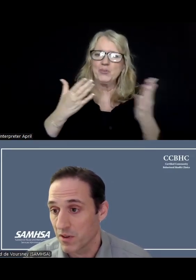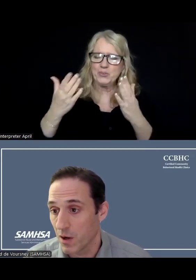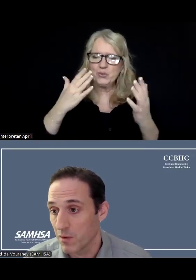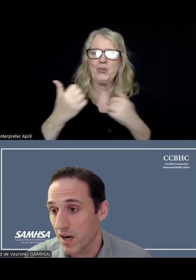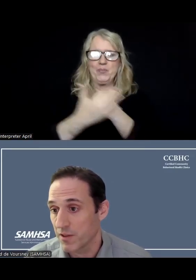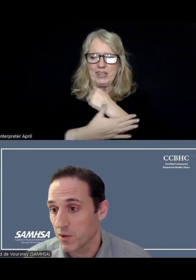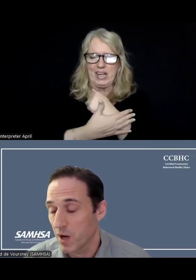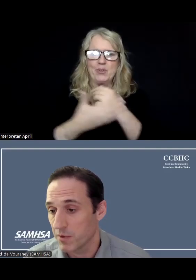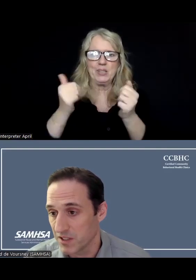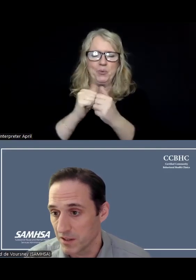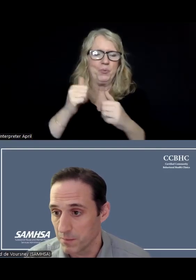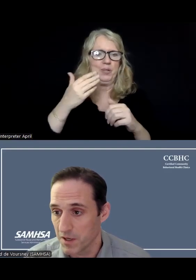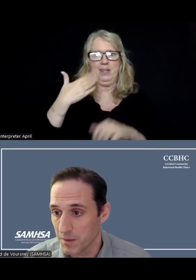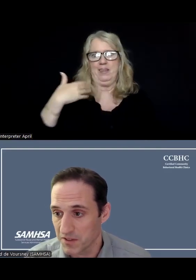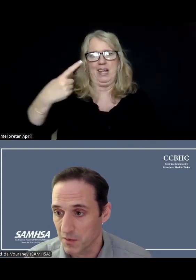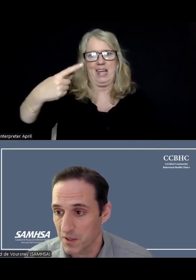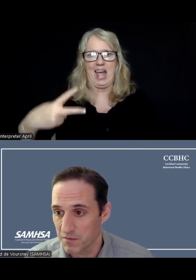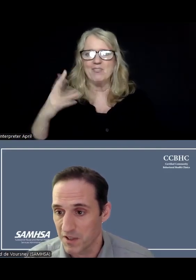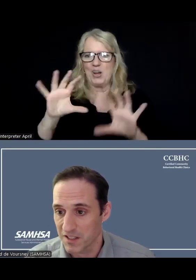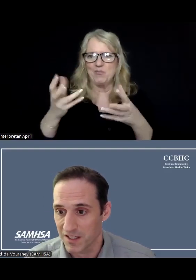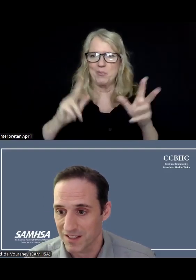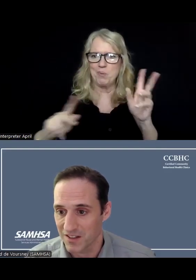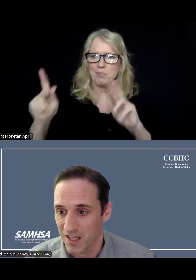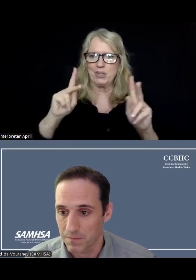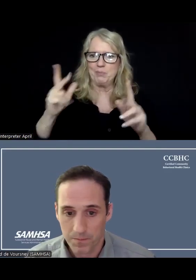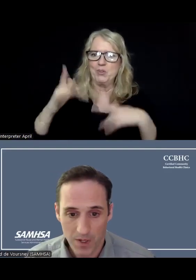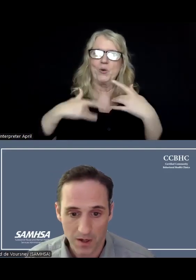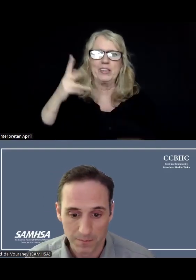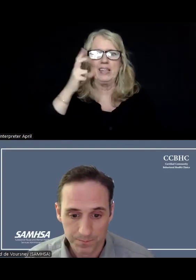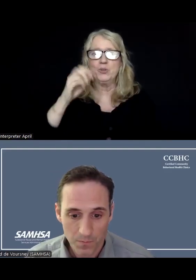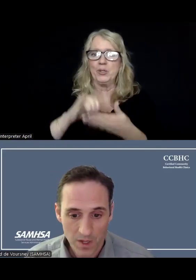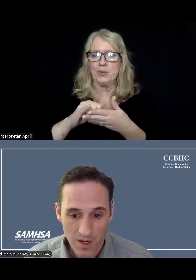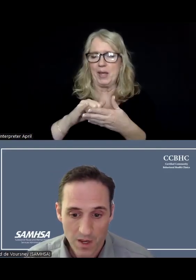counties with over half the US population in them. And so very exciting to hear that.